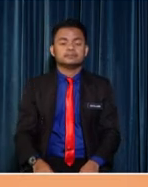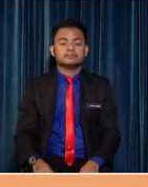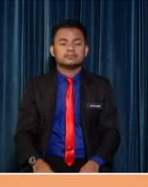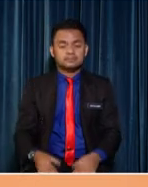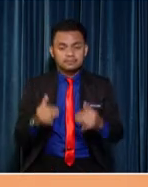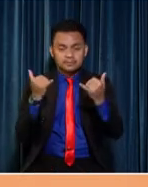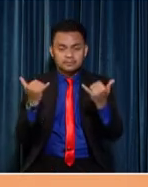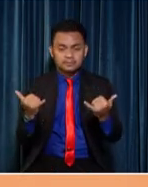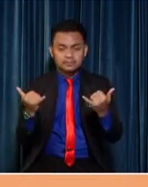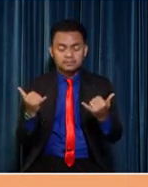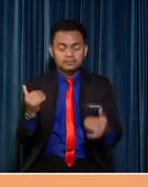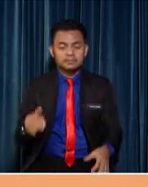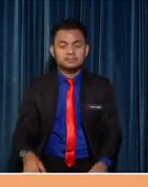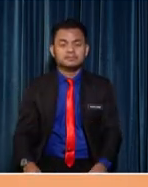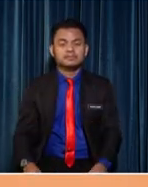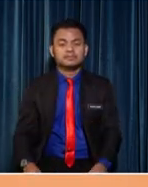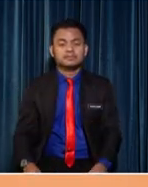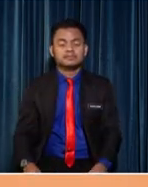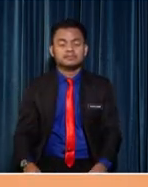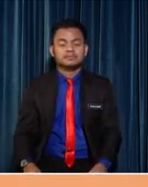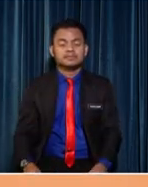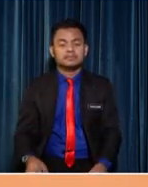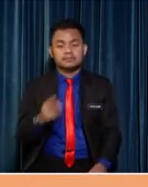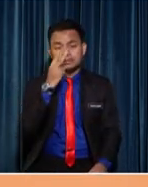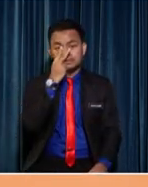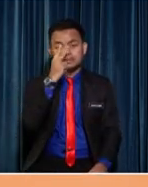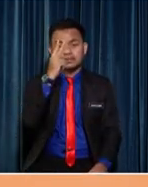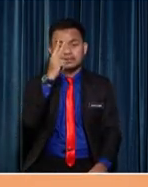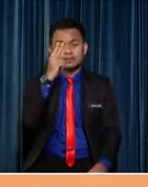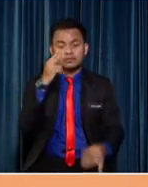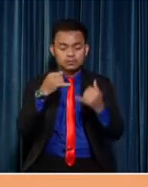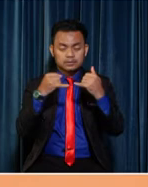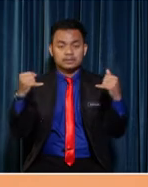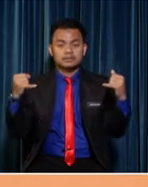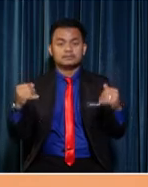Now, let's look at this coil of rope.